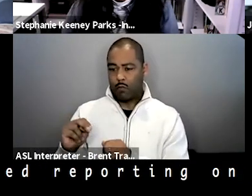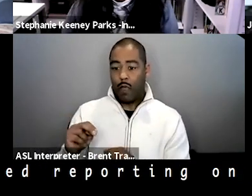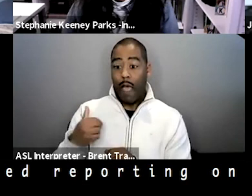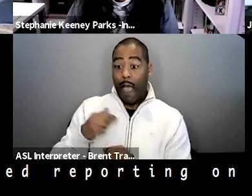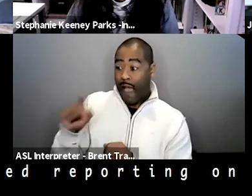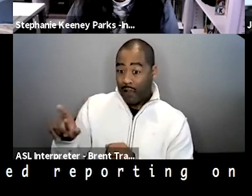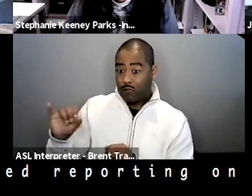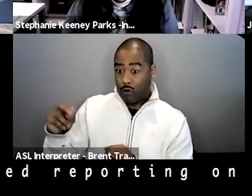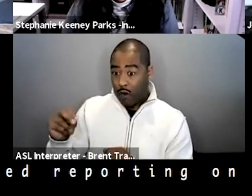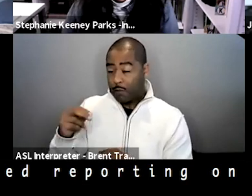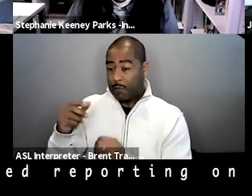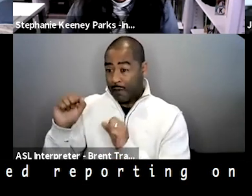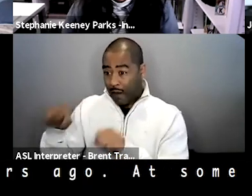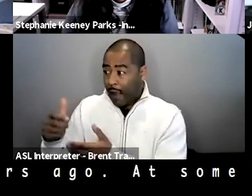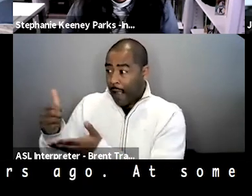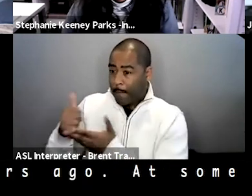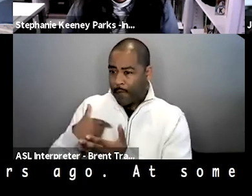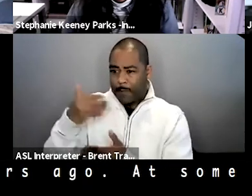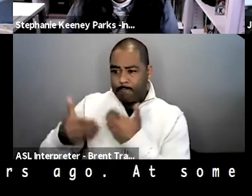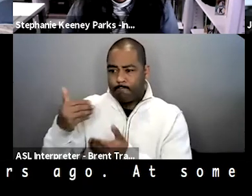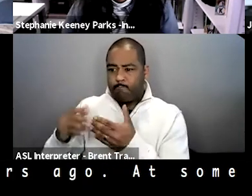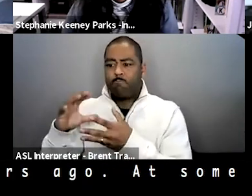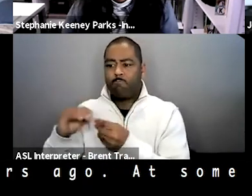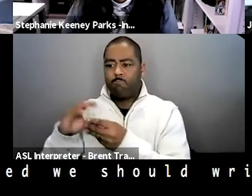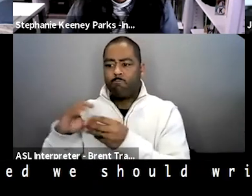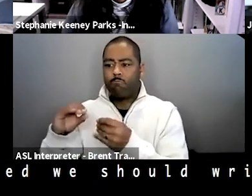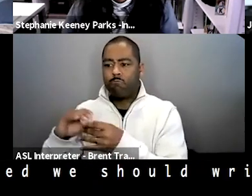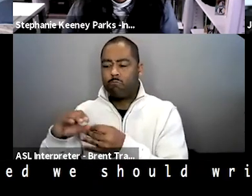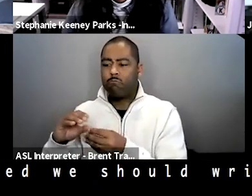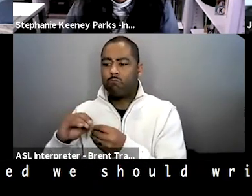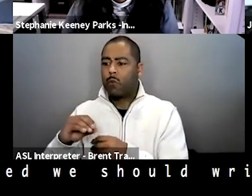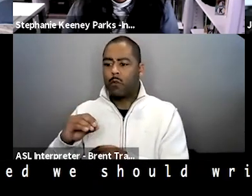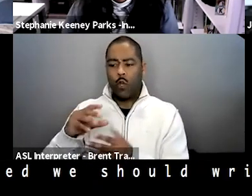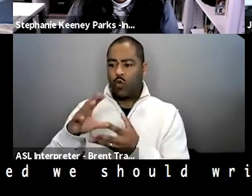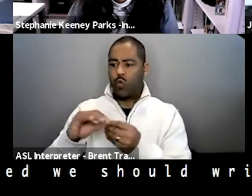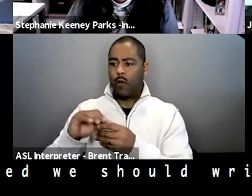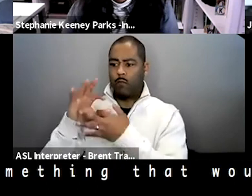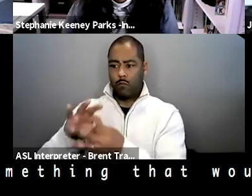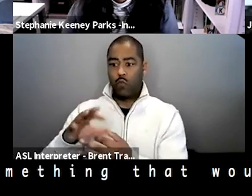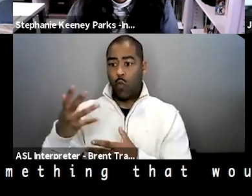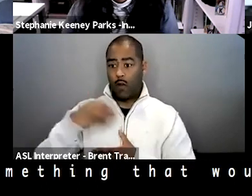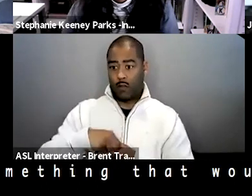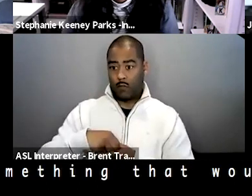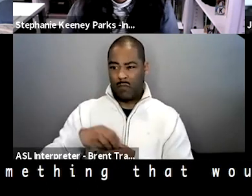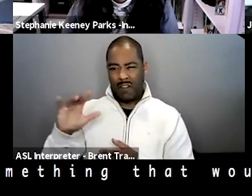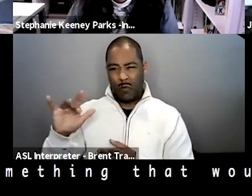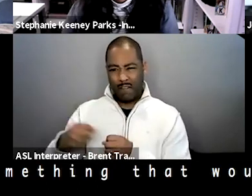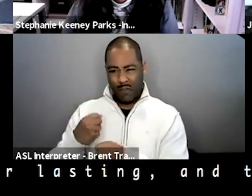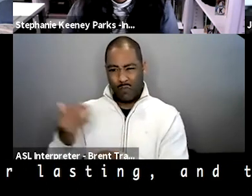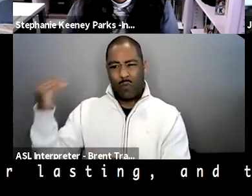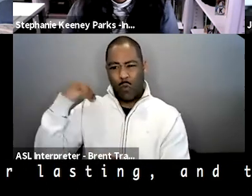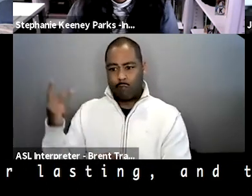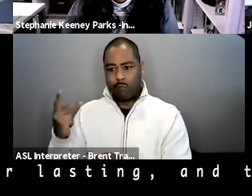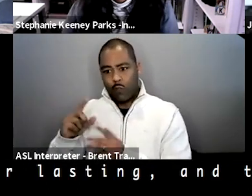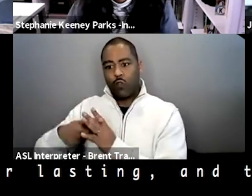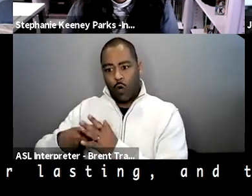been told before. And we started reporting on it that many years ago. And at some point